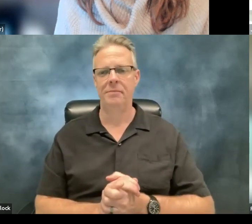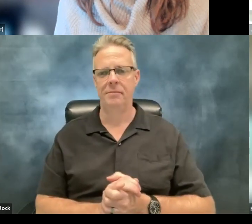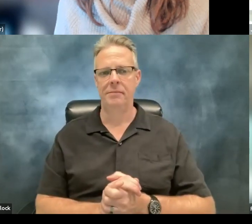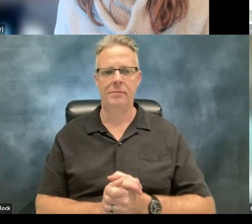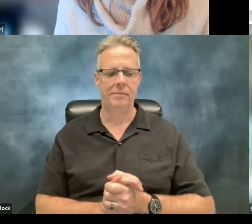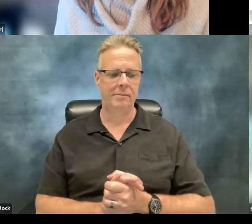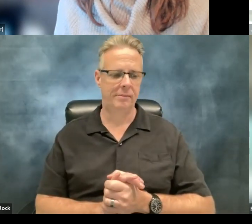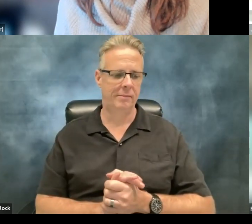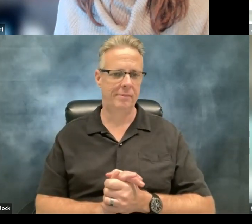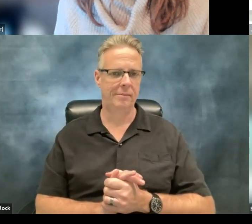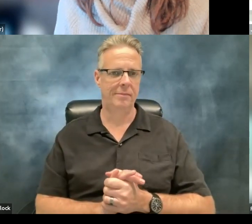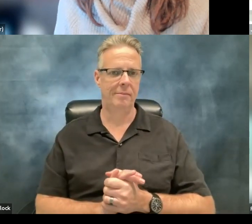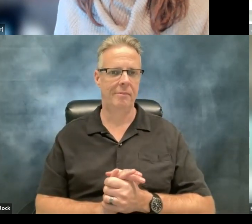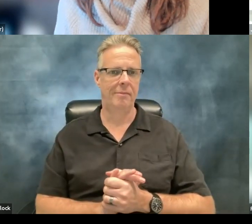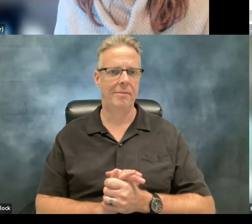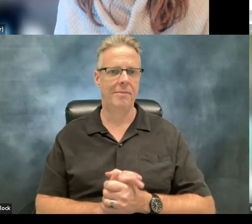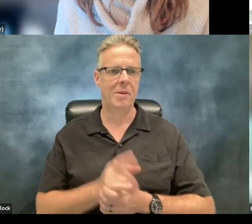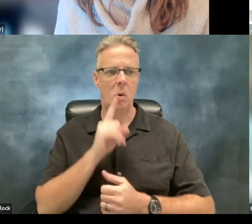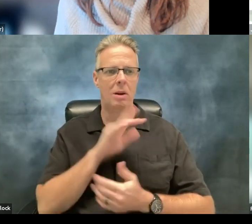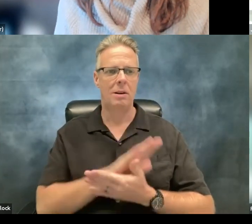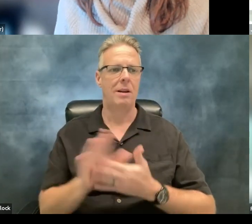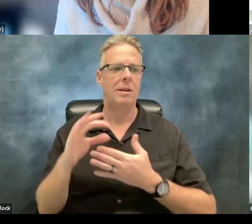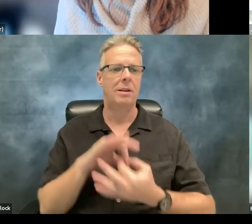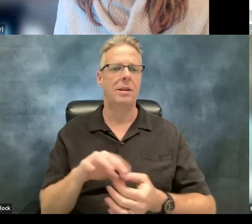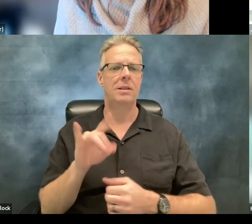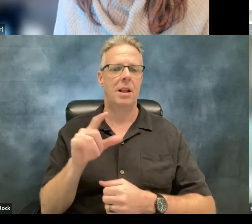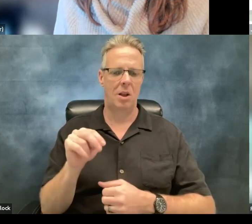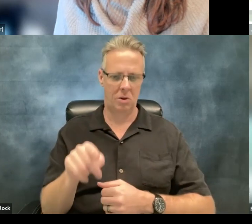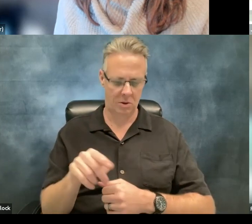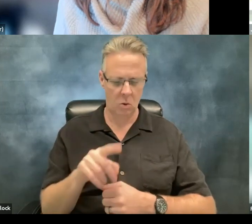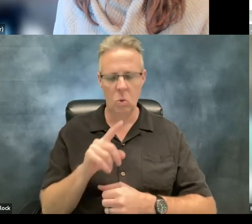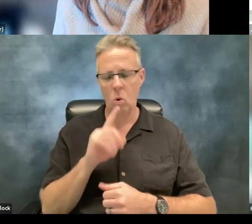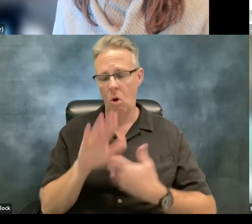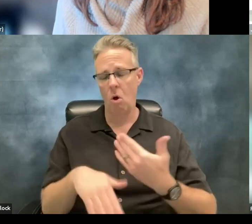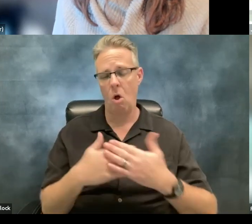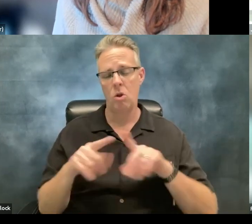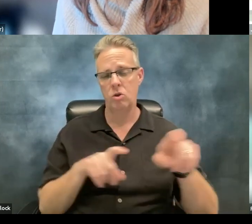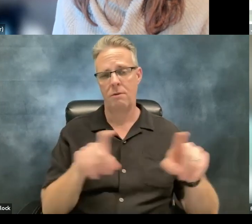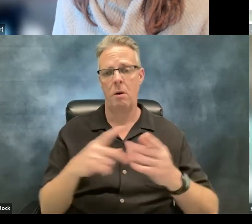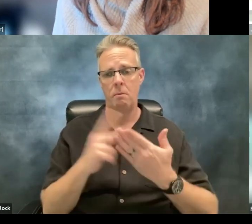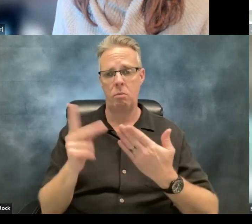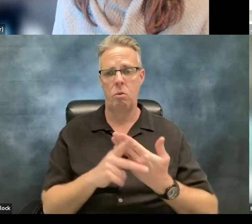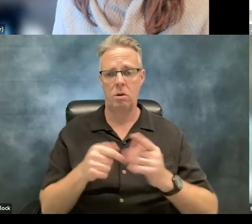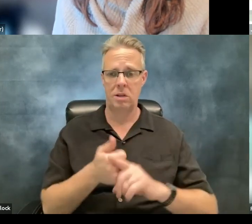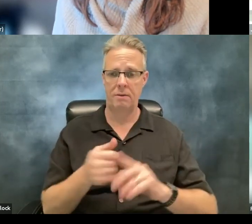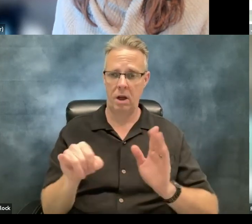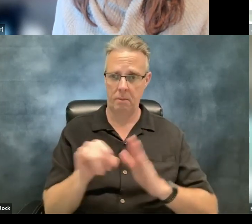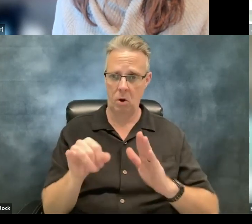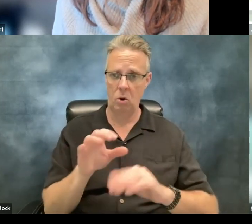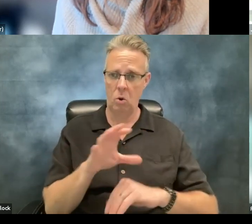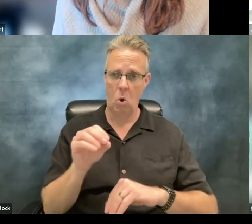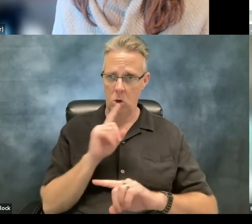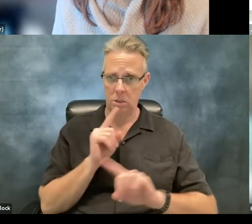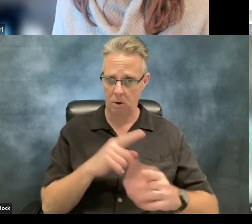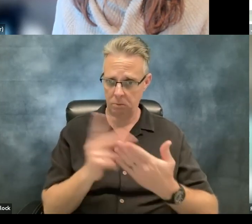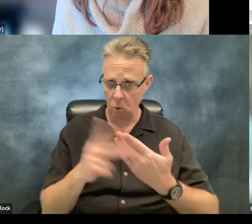That actually segues really well to a question that came in from Dylan, which is, are all the surveyed programs self-identified as co-response programs?